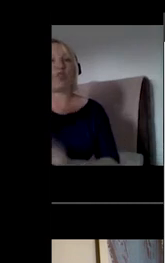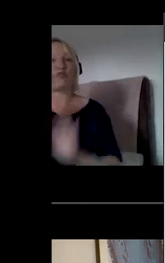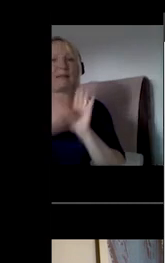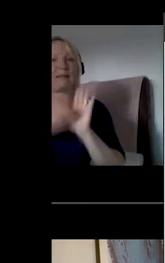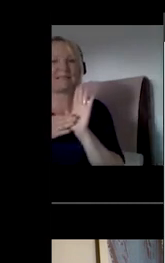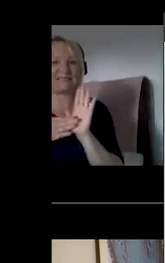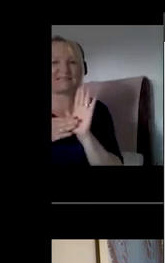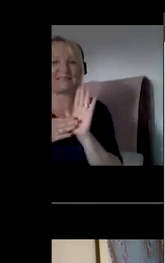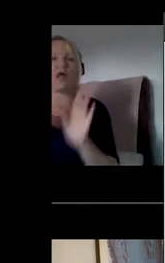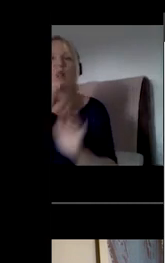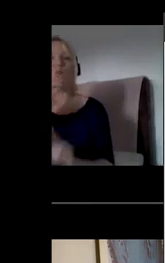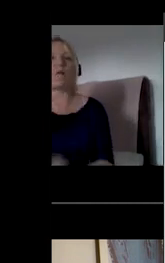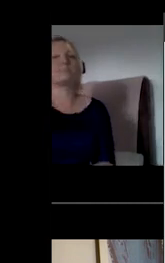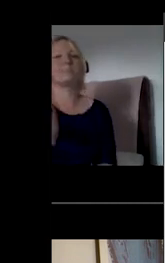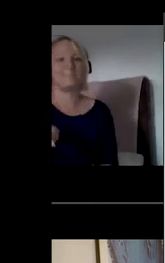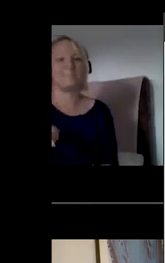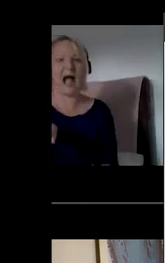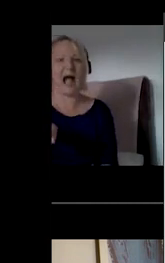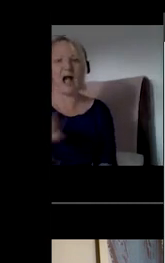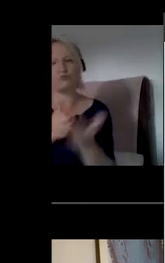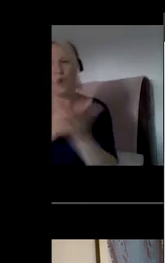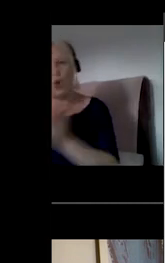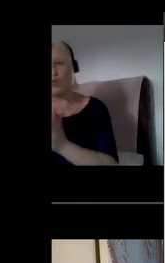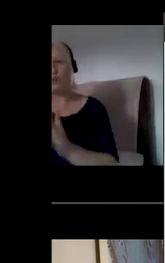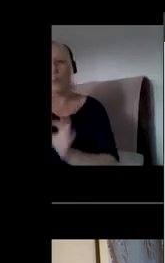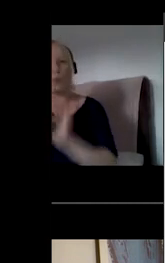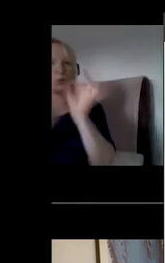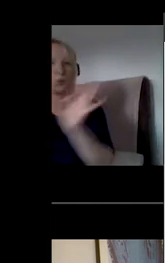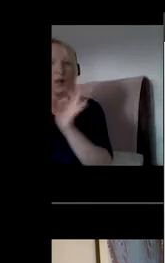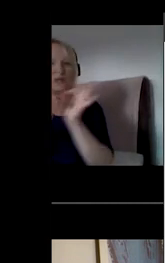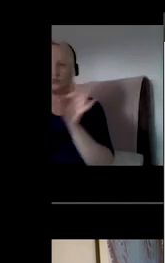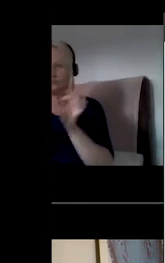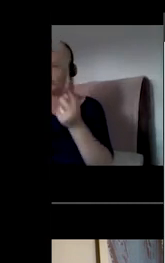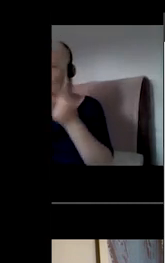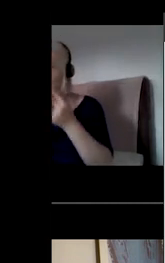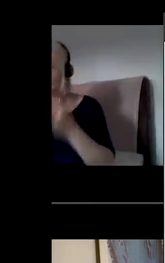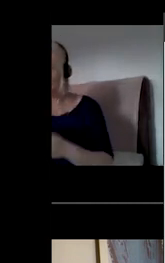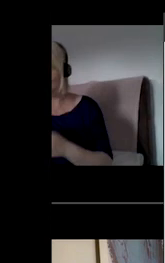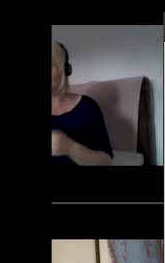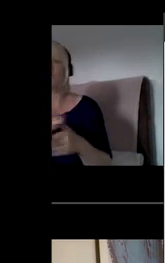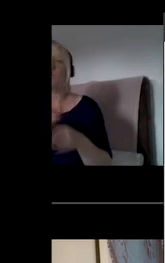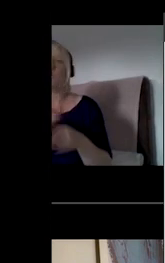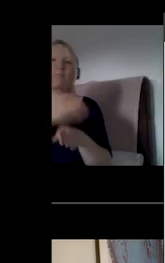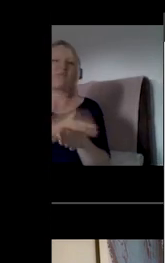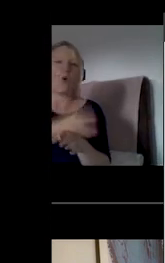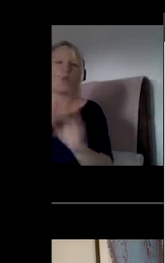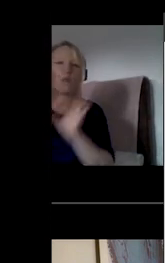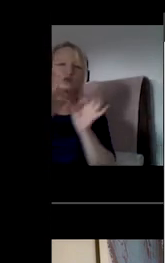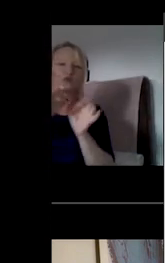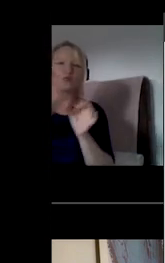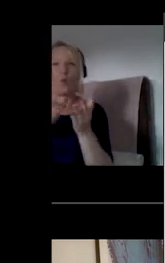right back to run through some of the questions that you've submitted before and throughout this webinar. See you soon.